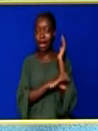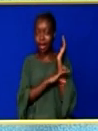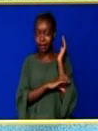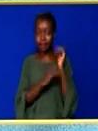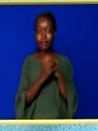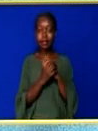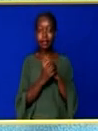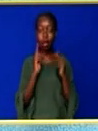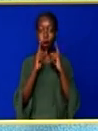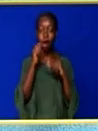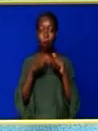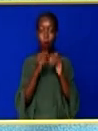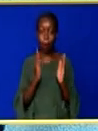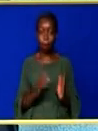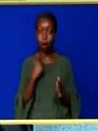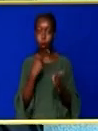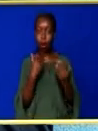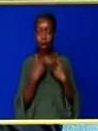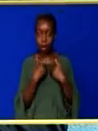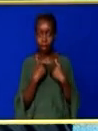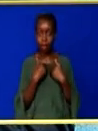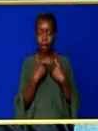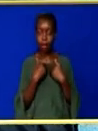almost right. So we talk of a person who has the legal right